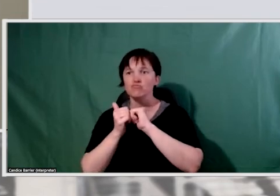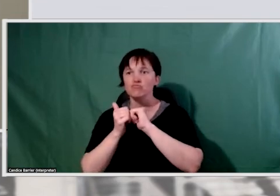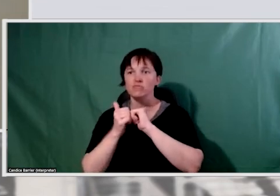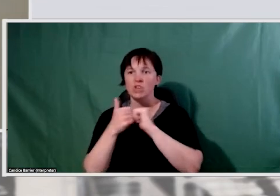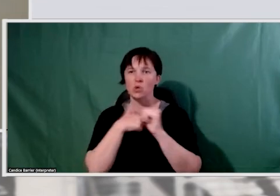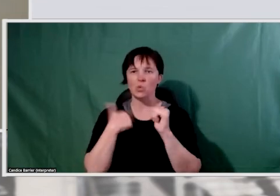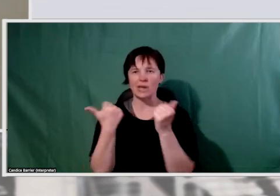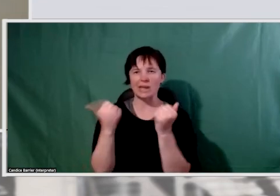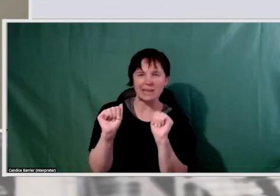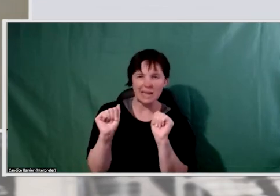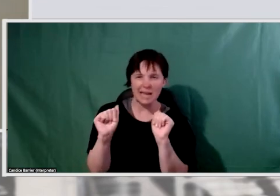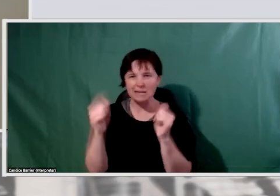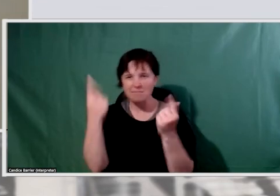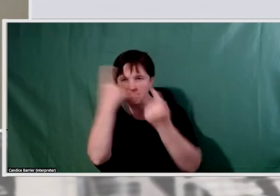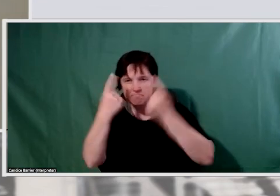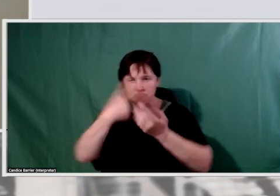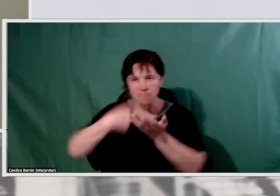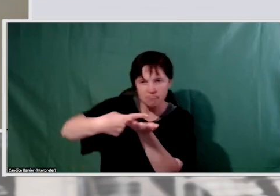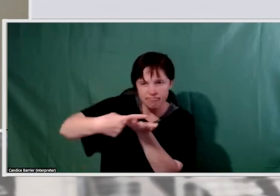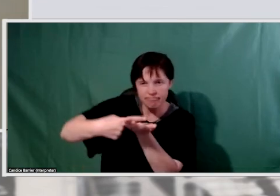work together to meet those challenges.